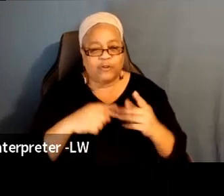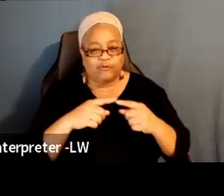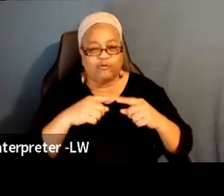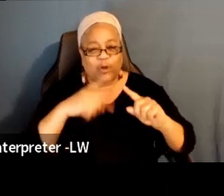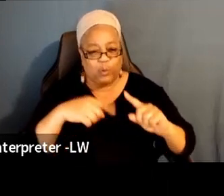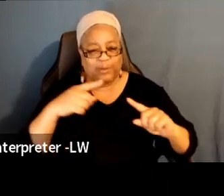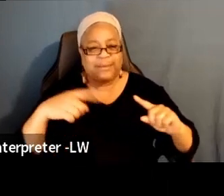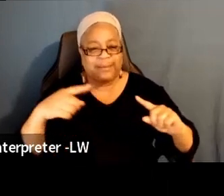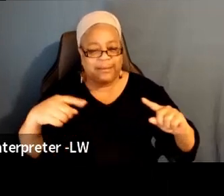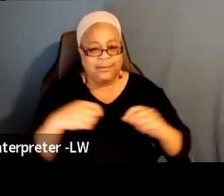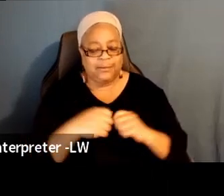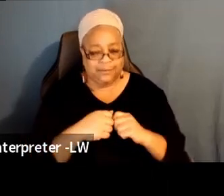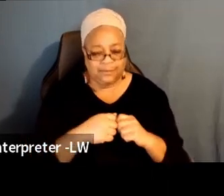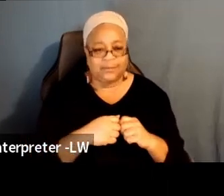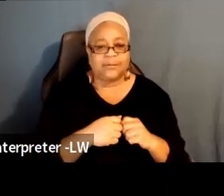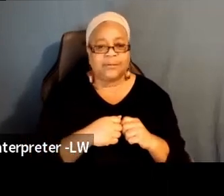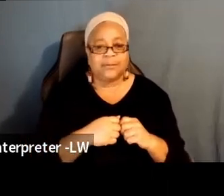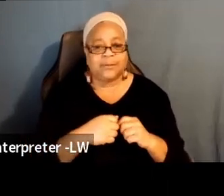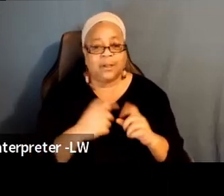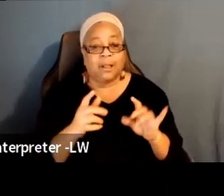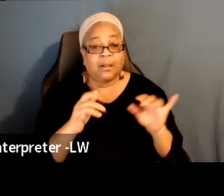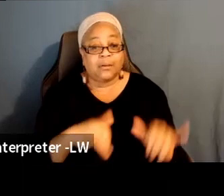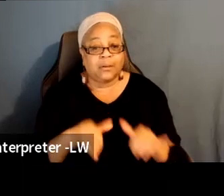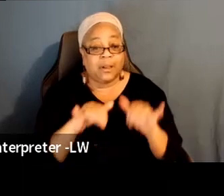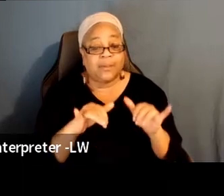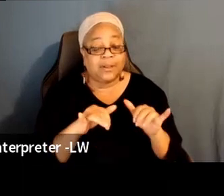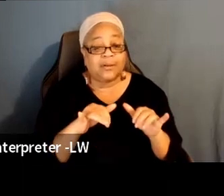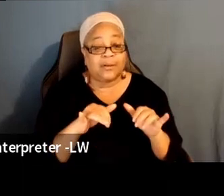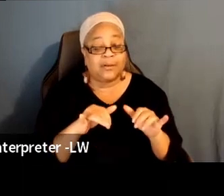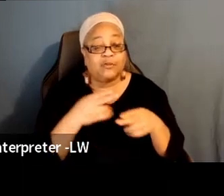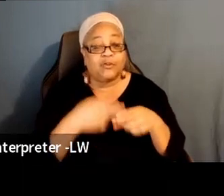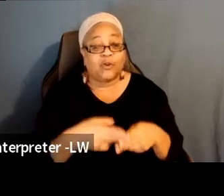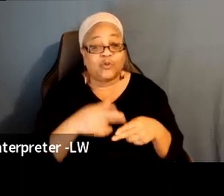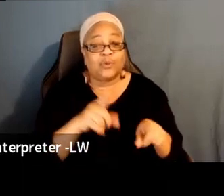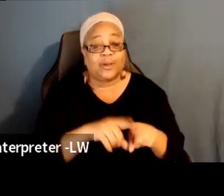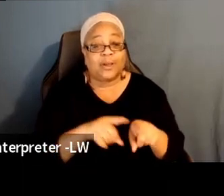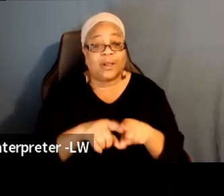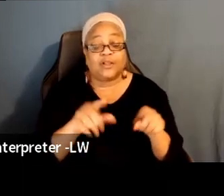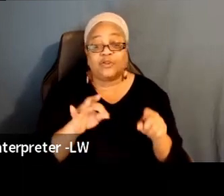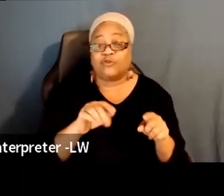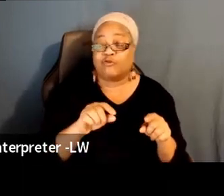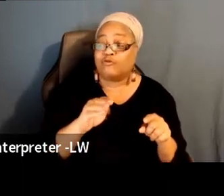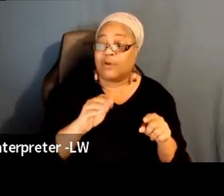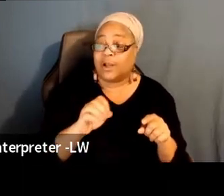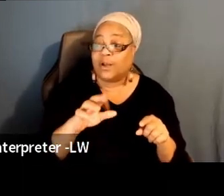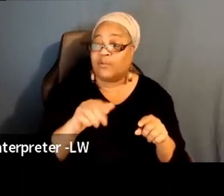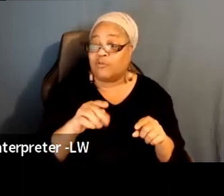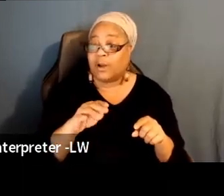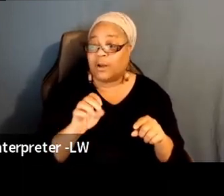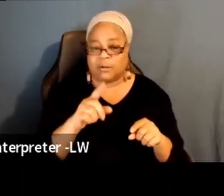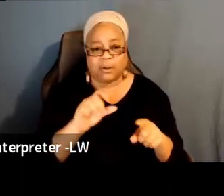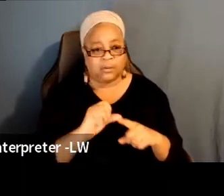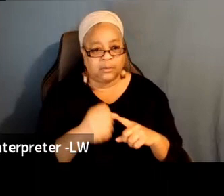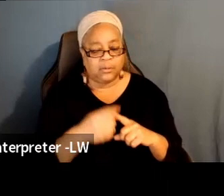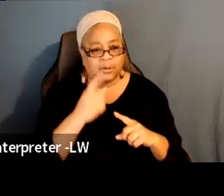and cinematographers commonly refer to as frame rate. In this case, it is intentionally